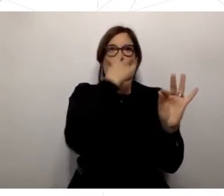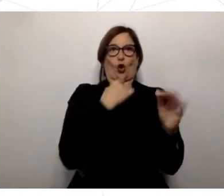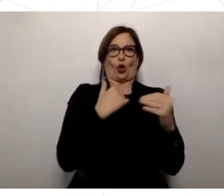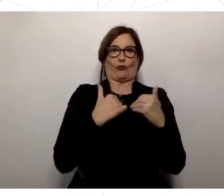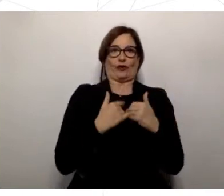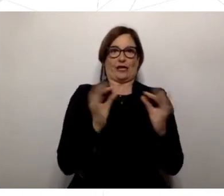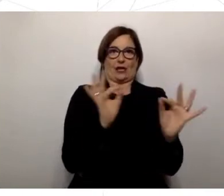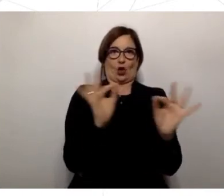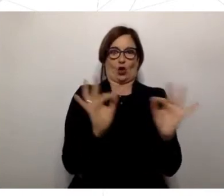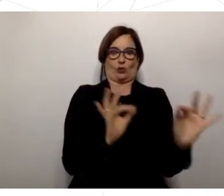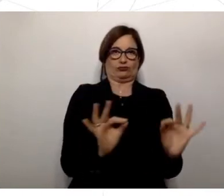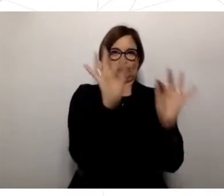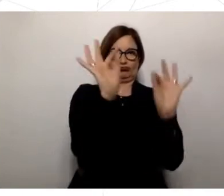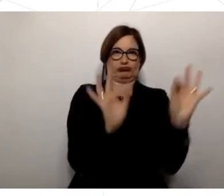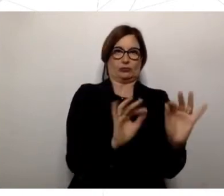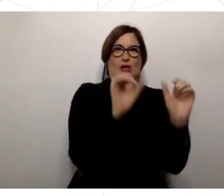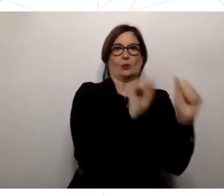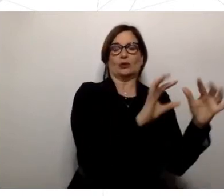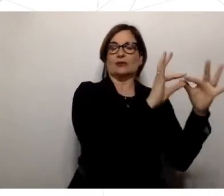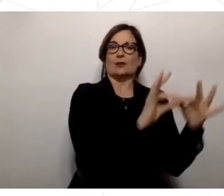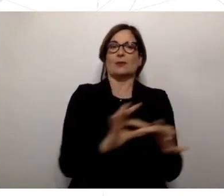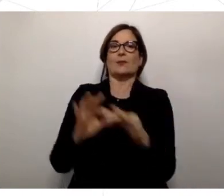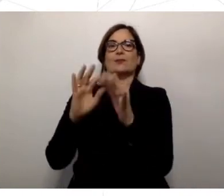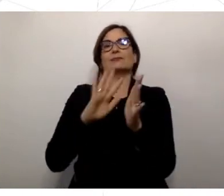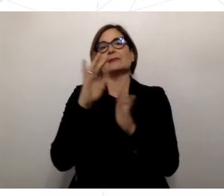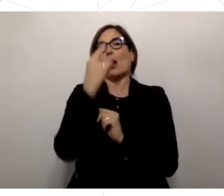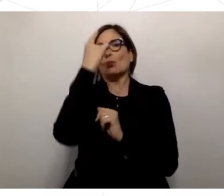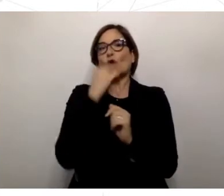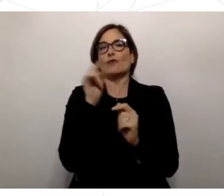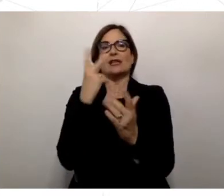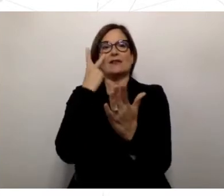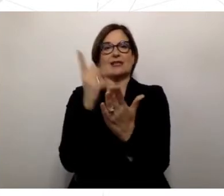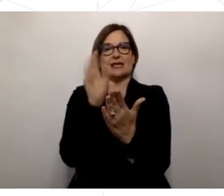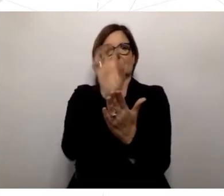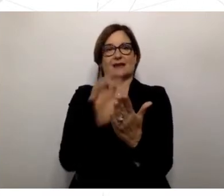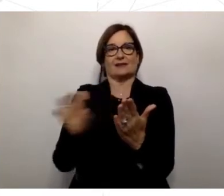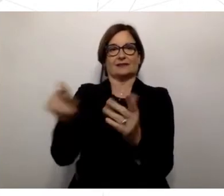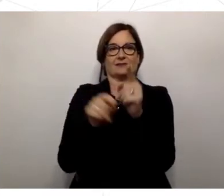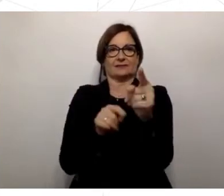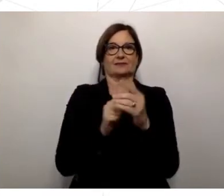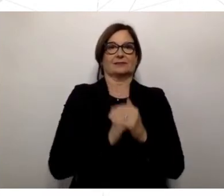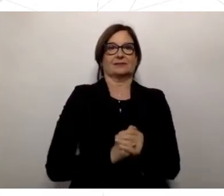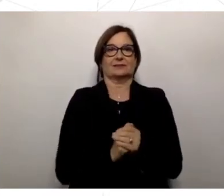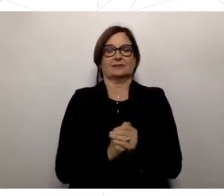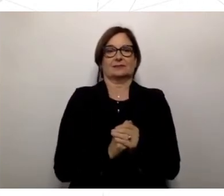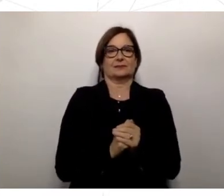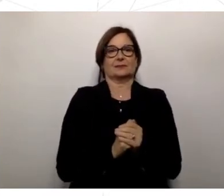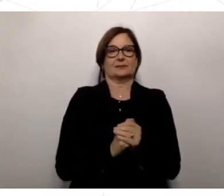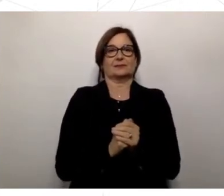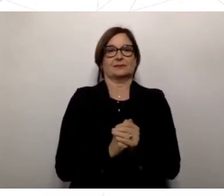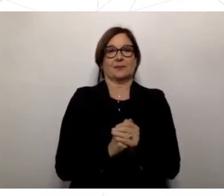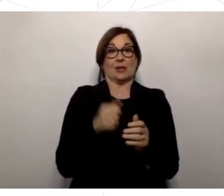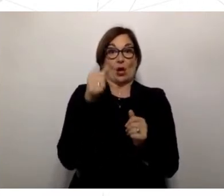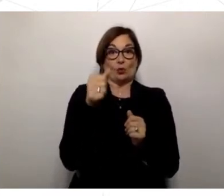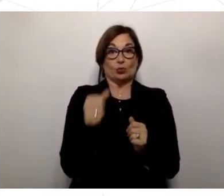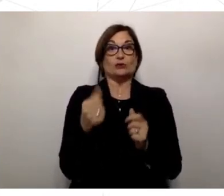to the profiles, which are represented here on the device with this button and this LED. And that way we can